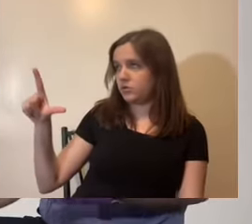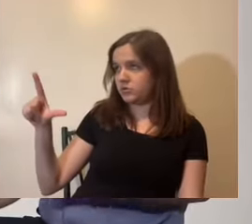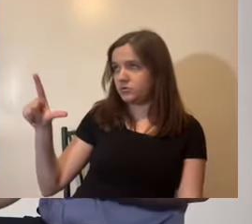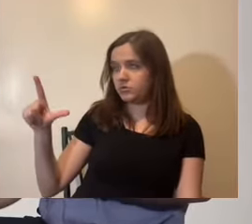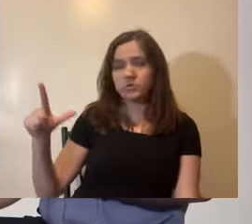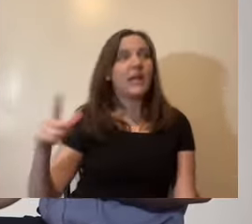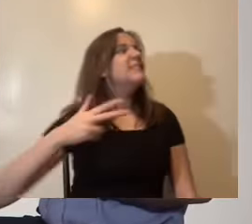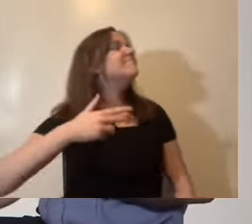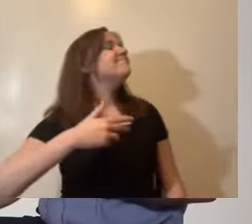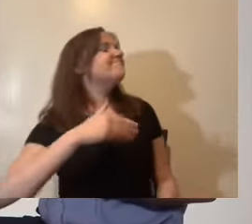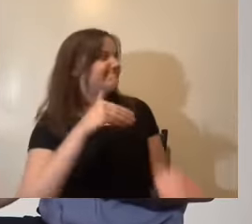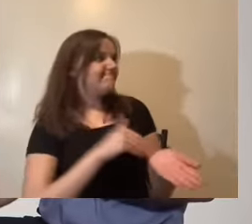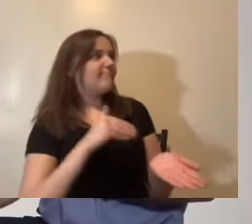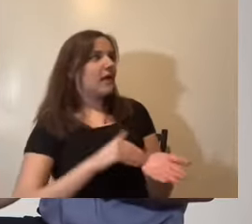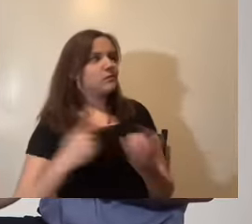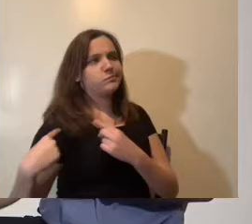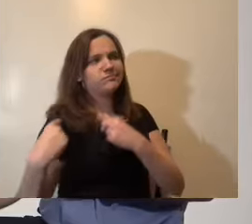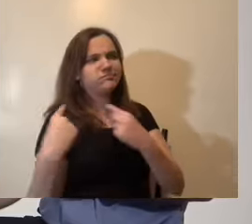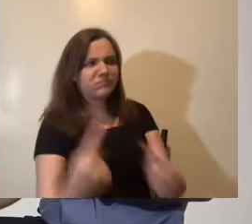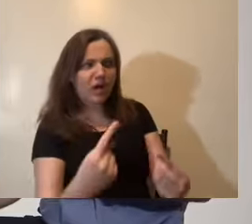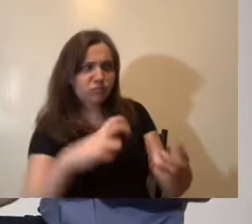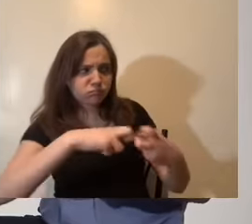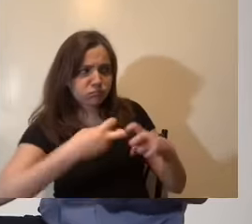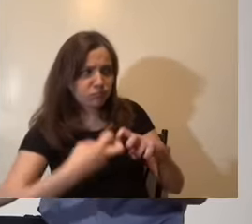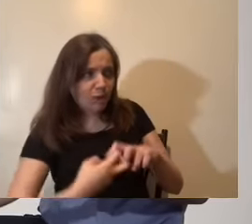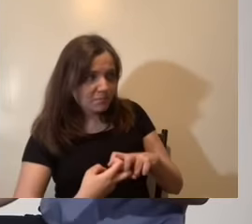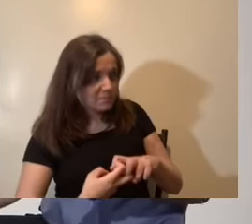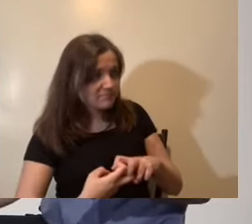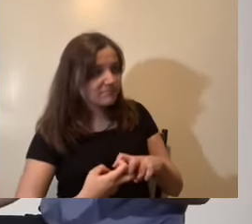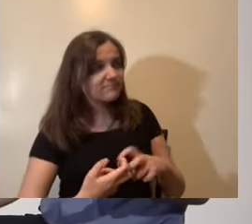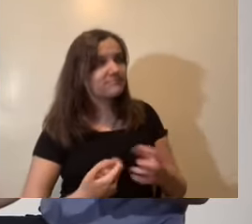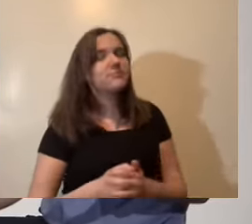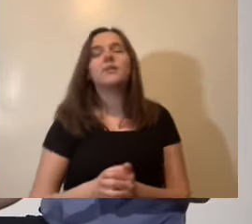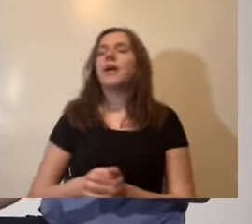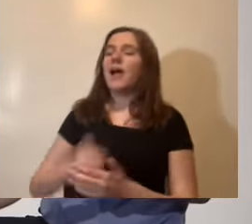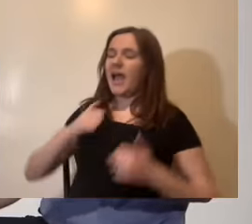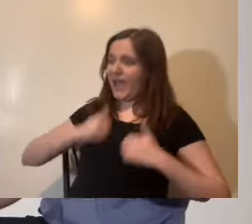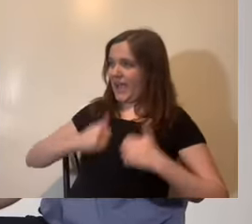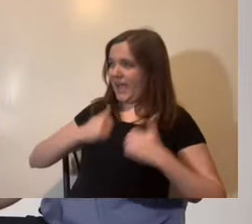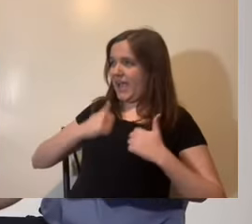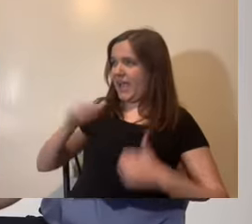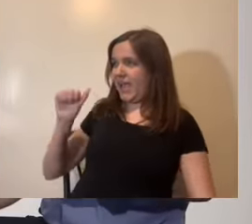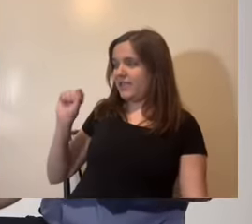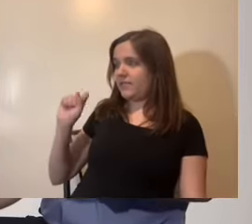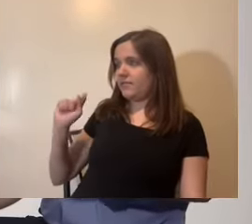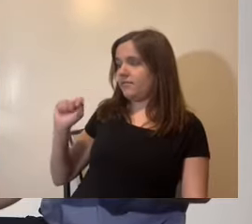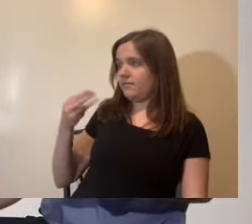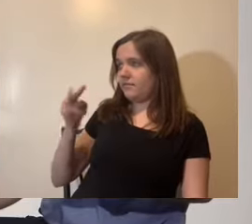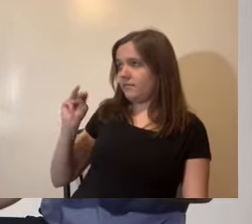that's probably what the albuterol is for. What was the last thing that you took as far